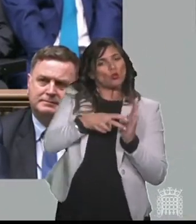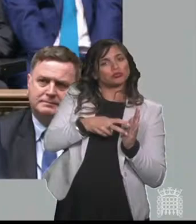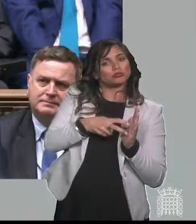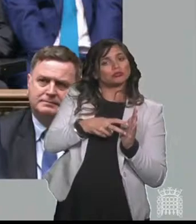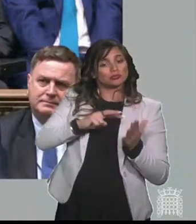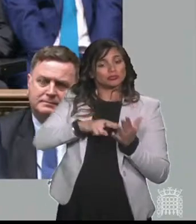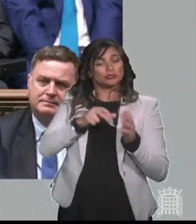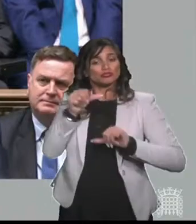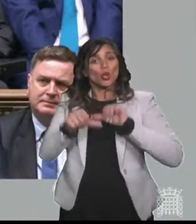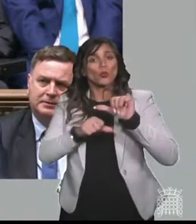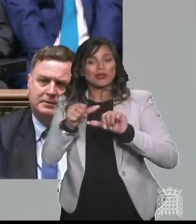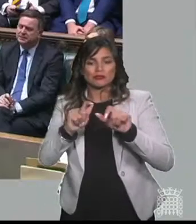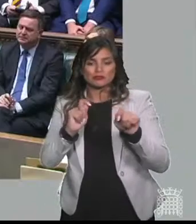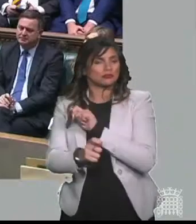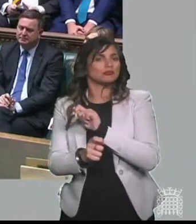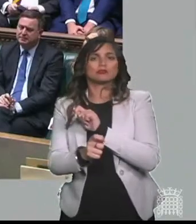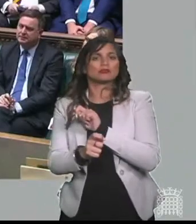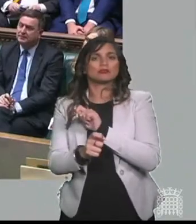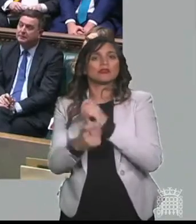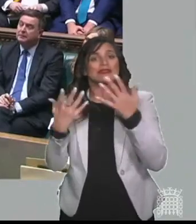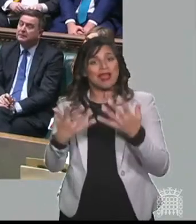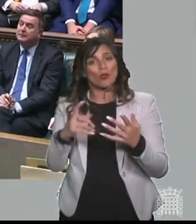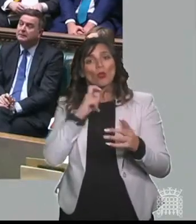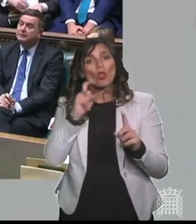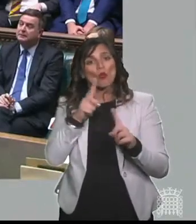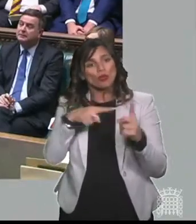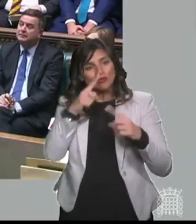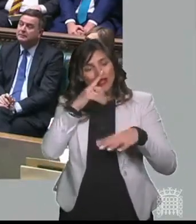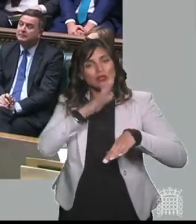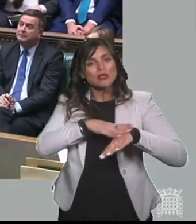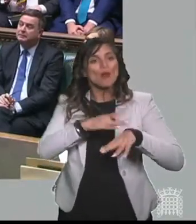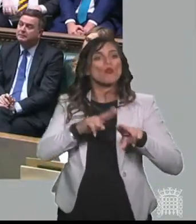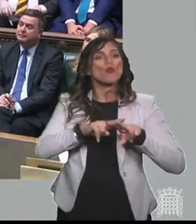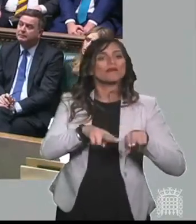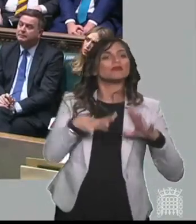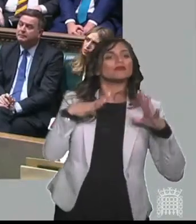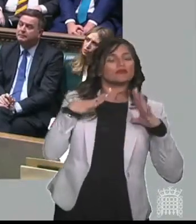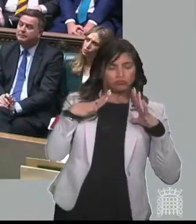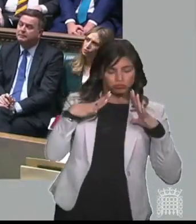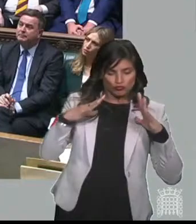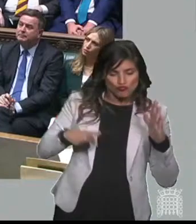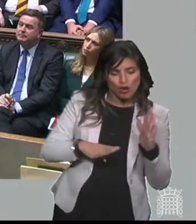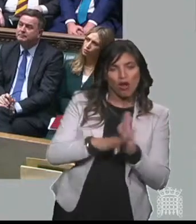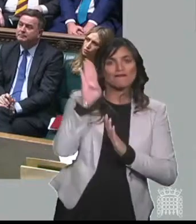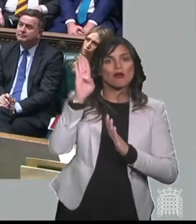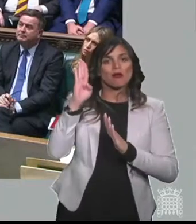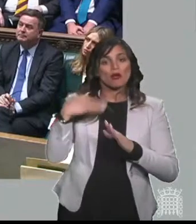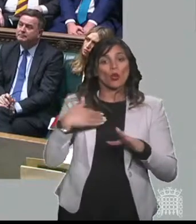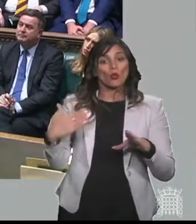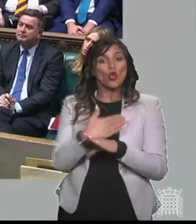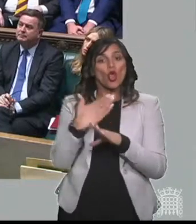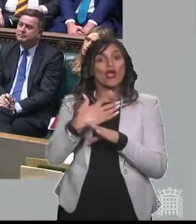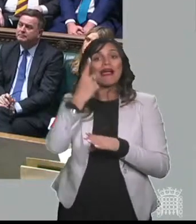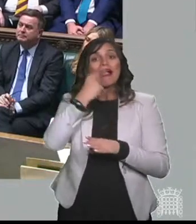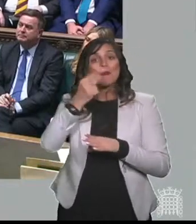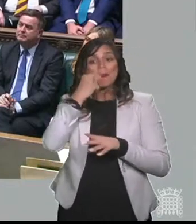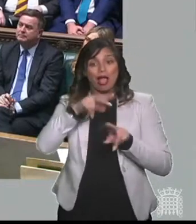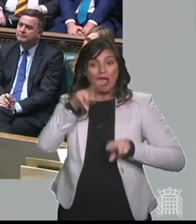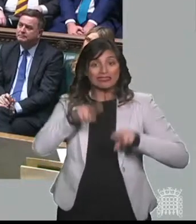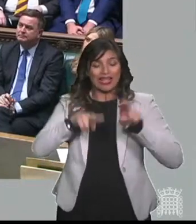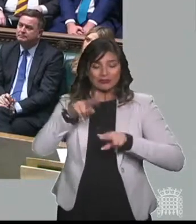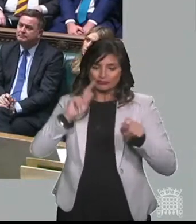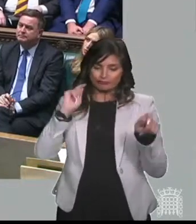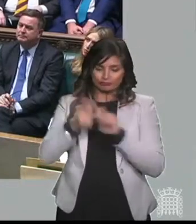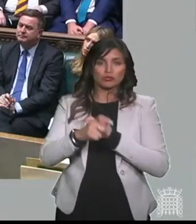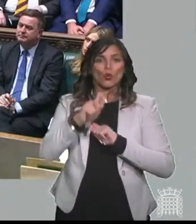off becomes the default. We'll reform the work capability assessment to reflect greater flexibility and availability of home